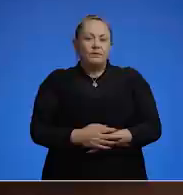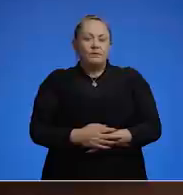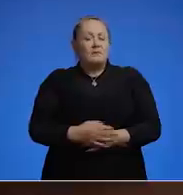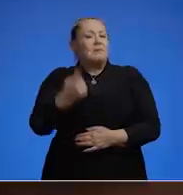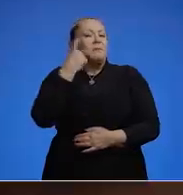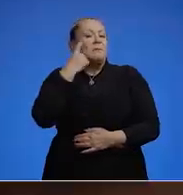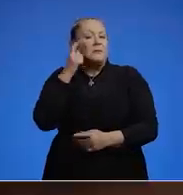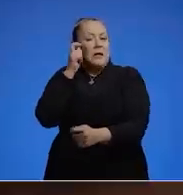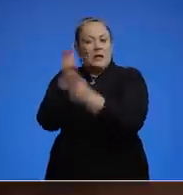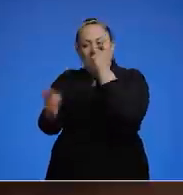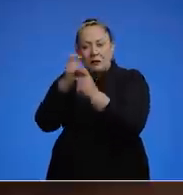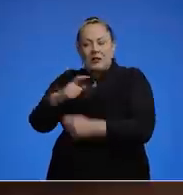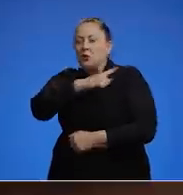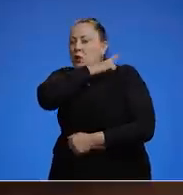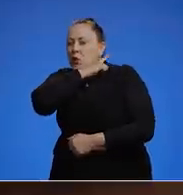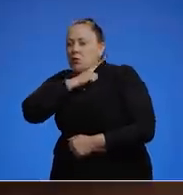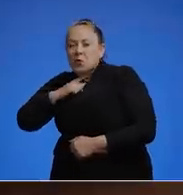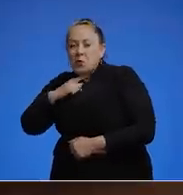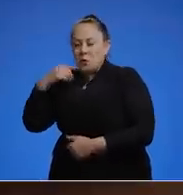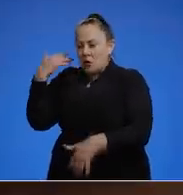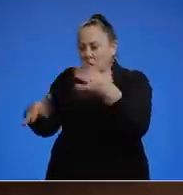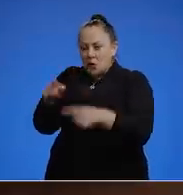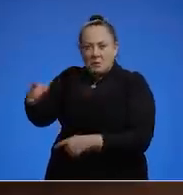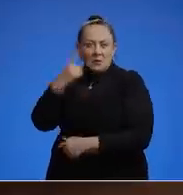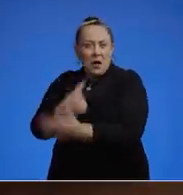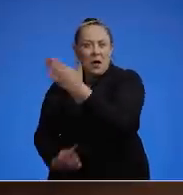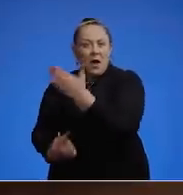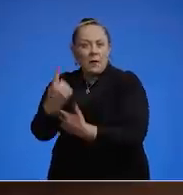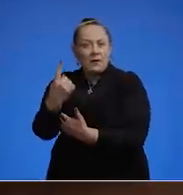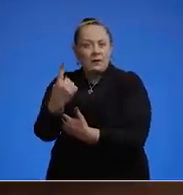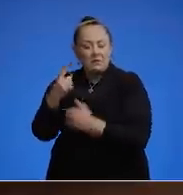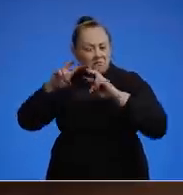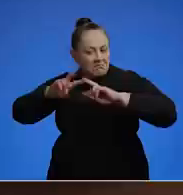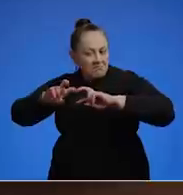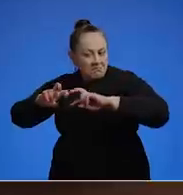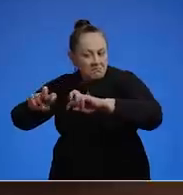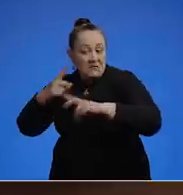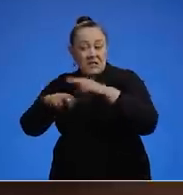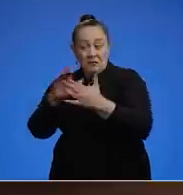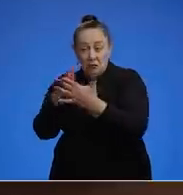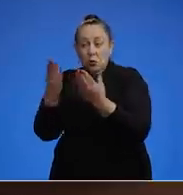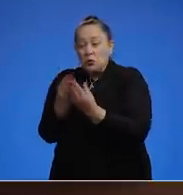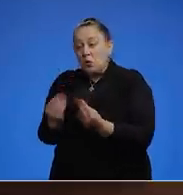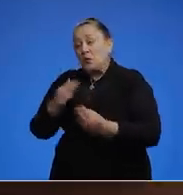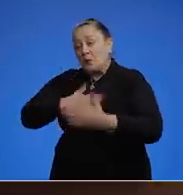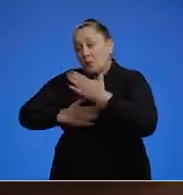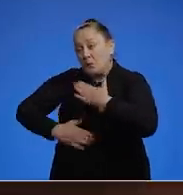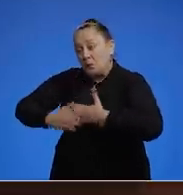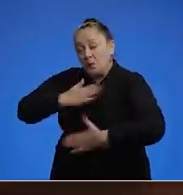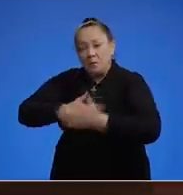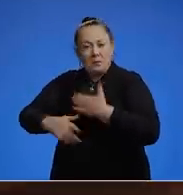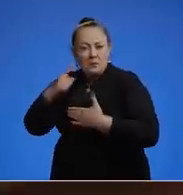Let us test him with cruelty and with torture, and thus explore this gentleness of his, and put